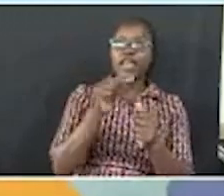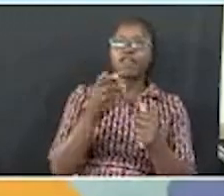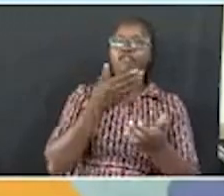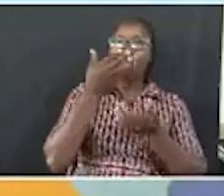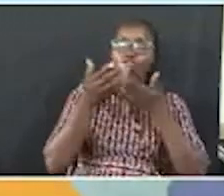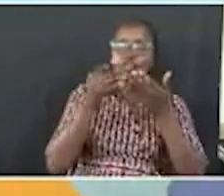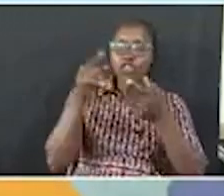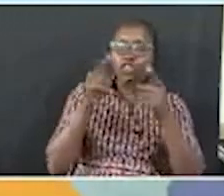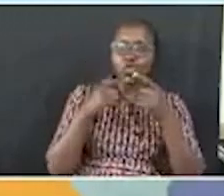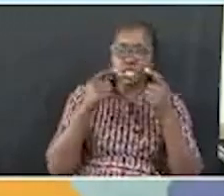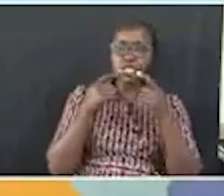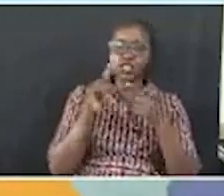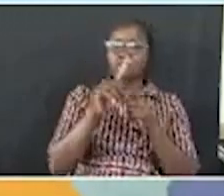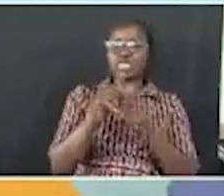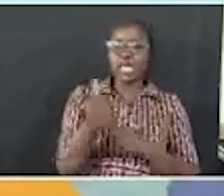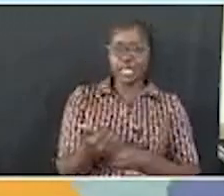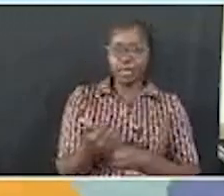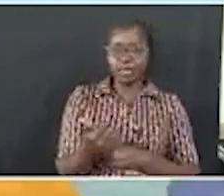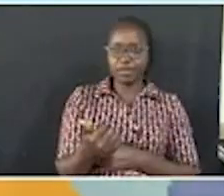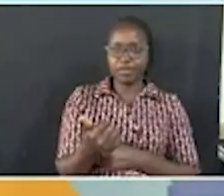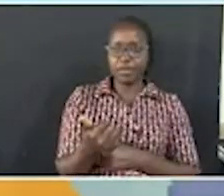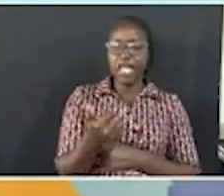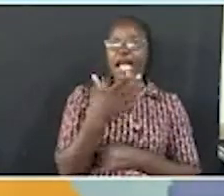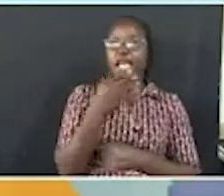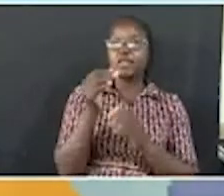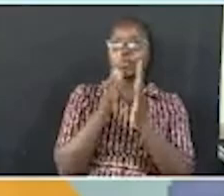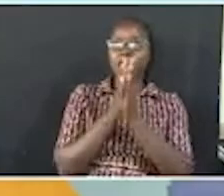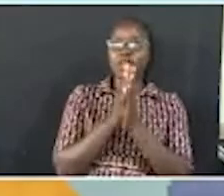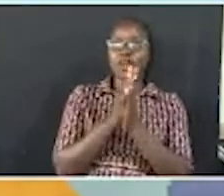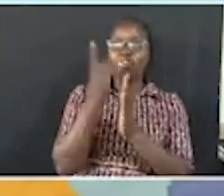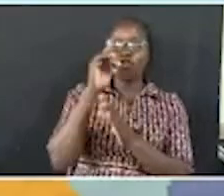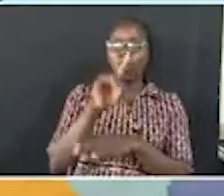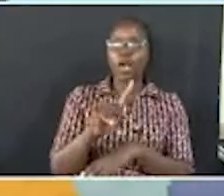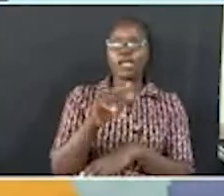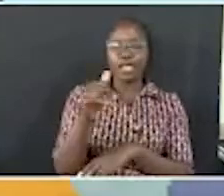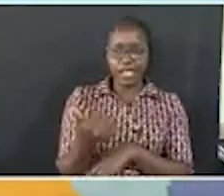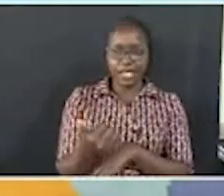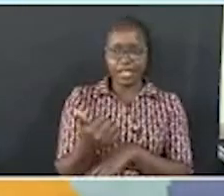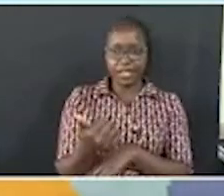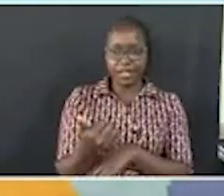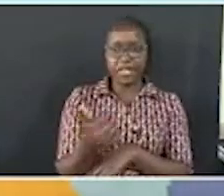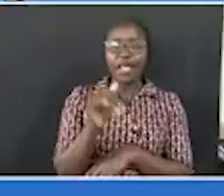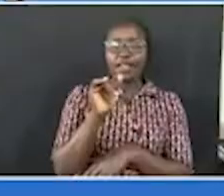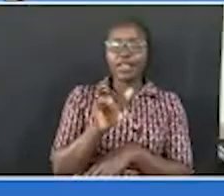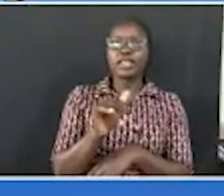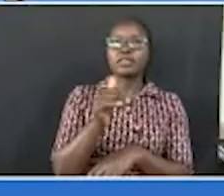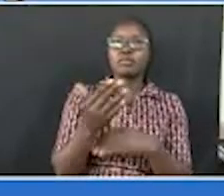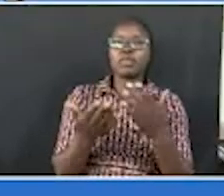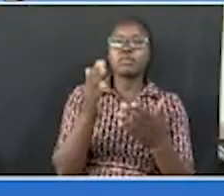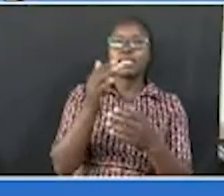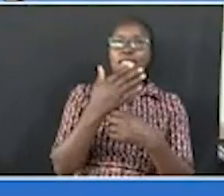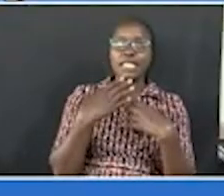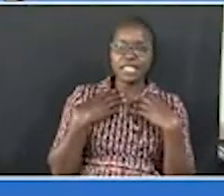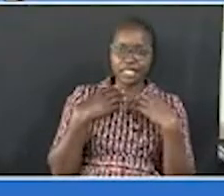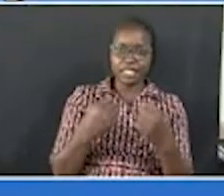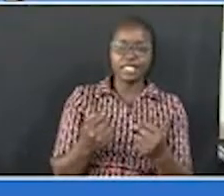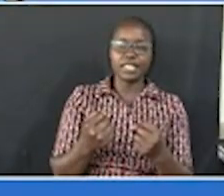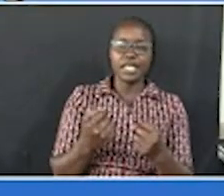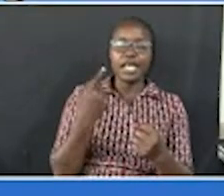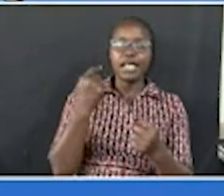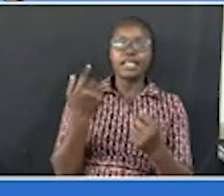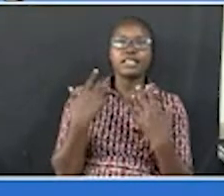your sins to each other and pray for each other so that you may be